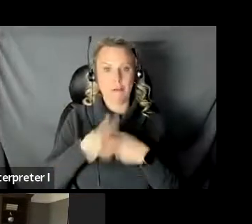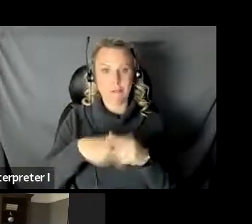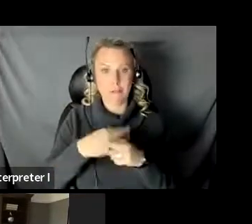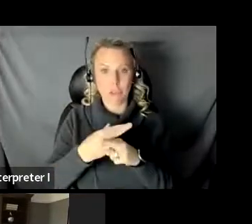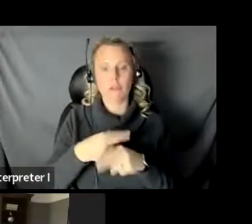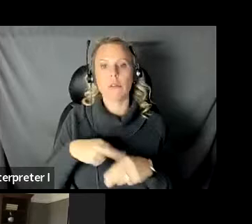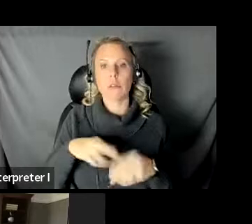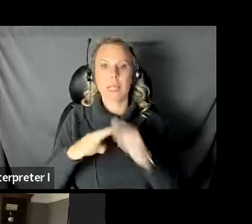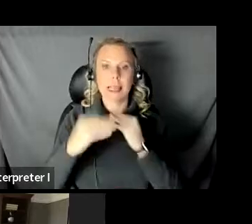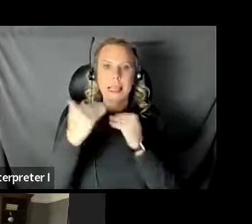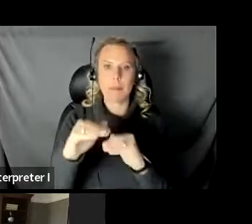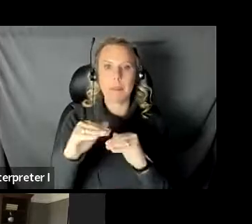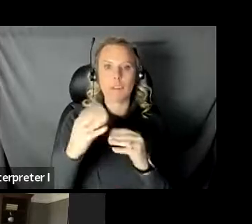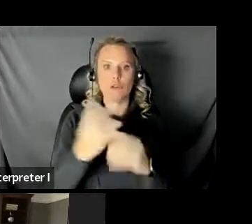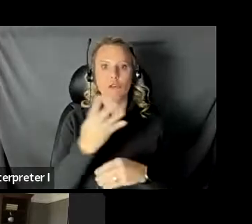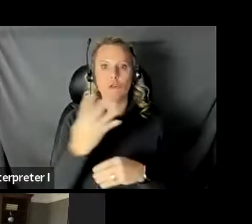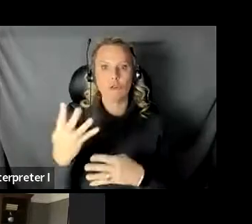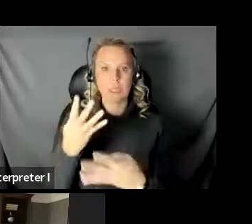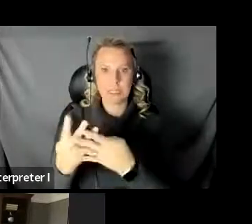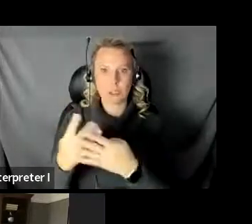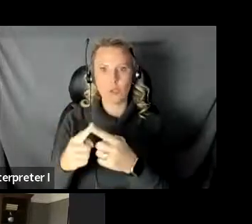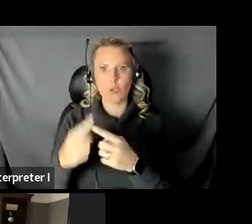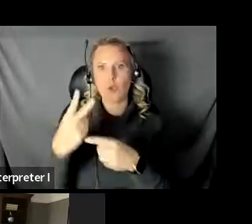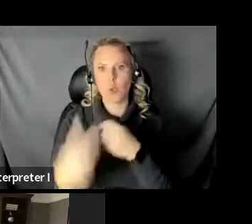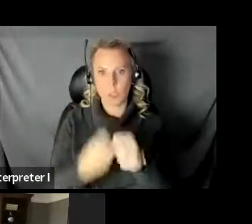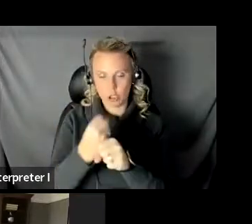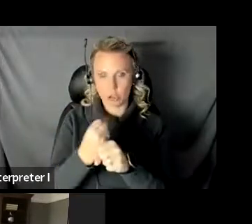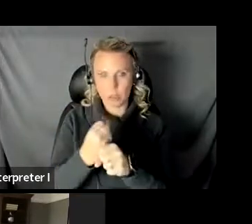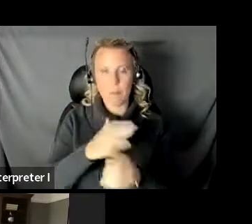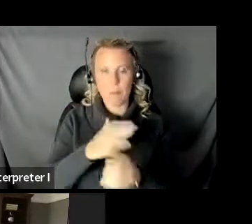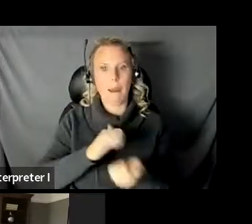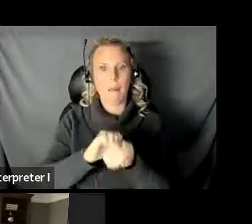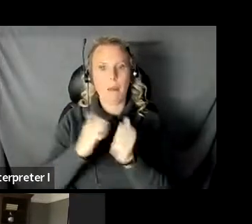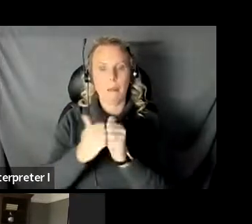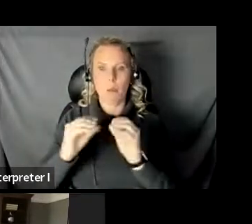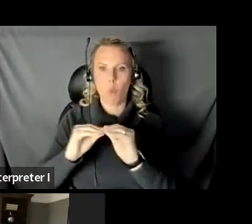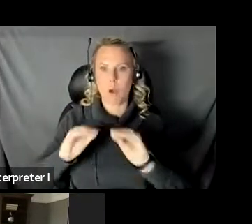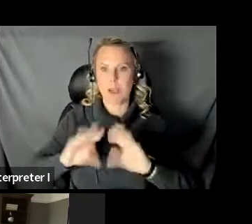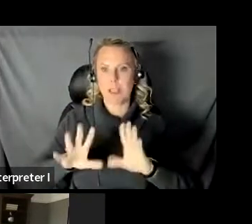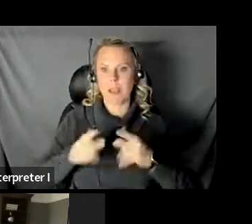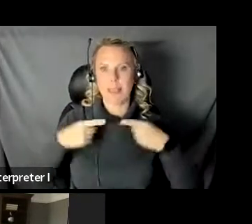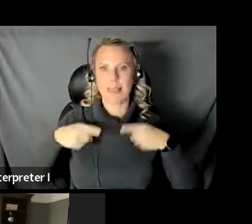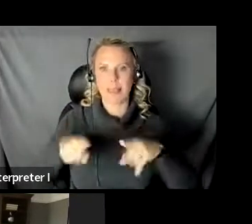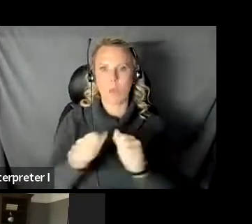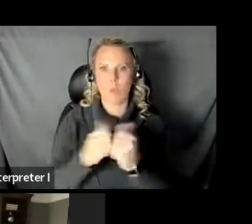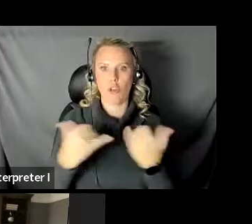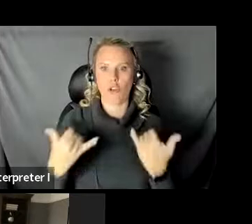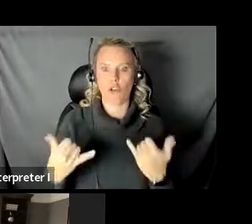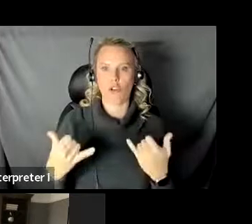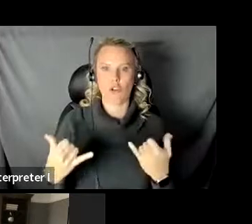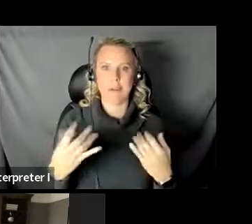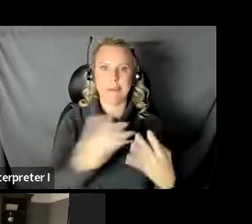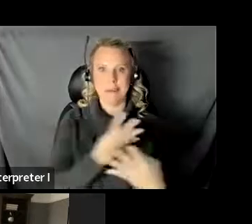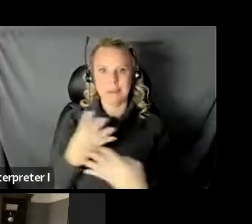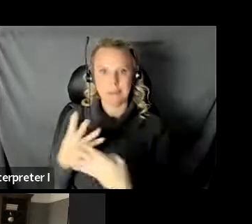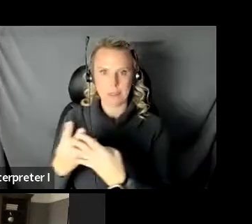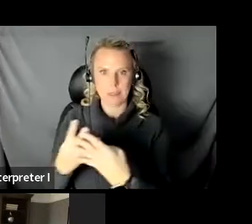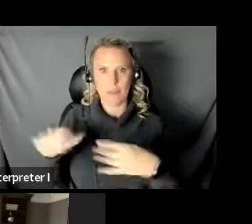RCCA limits sentences to 2 years, but my amendment would more clearly align with current sentencing